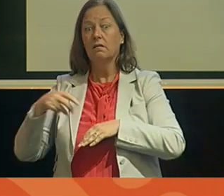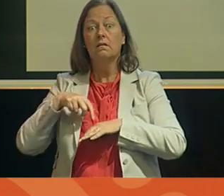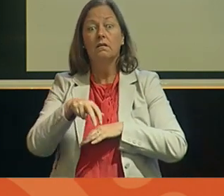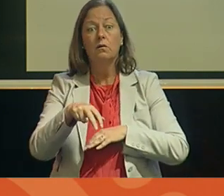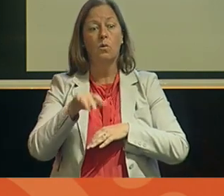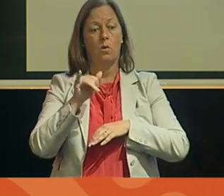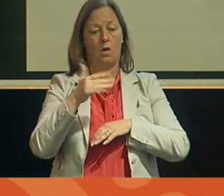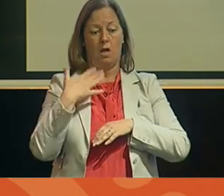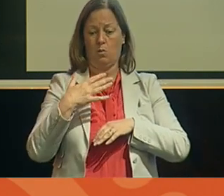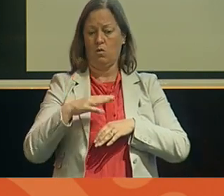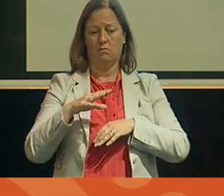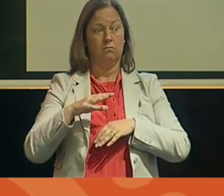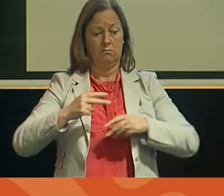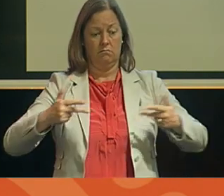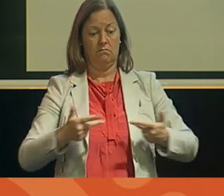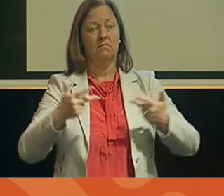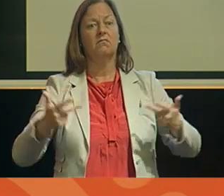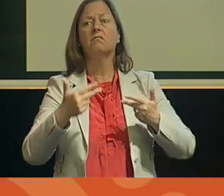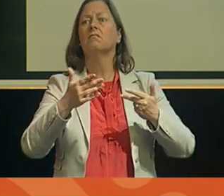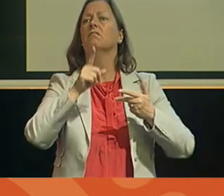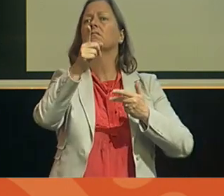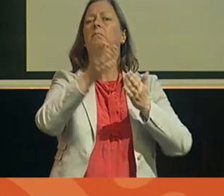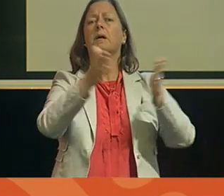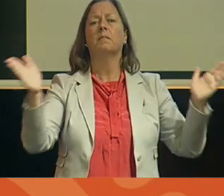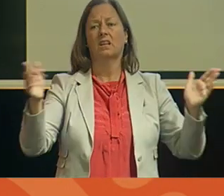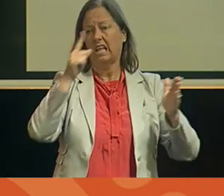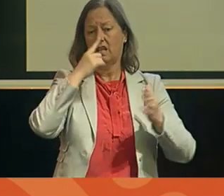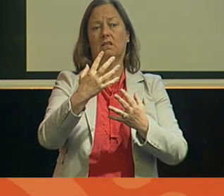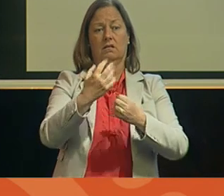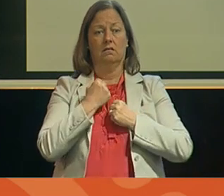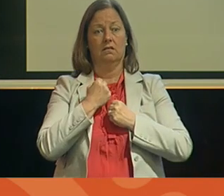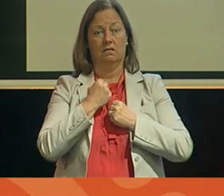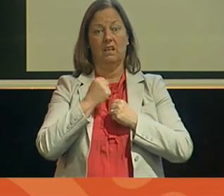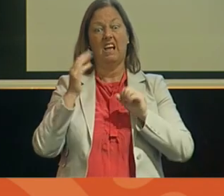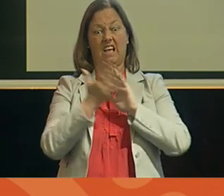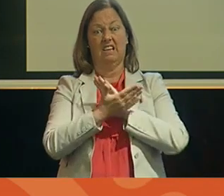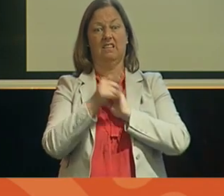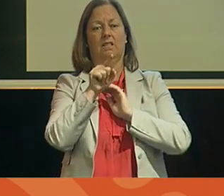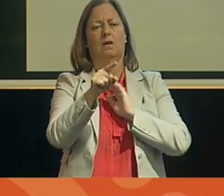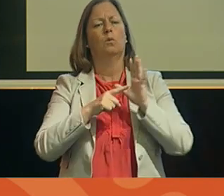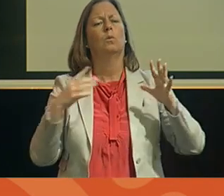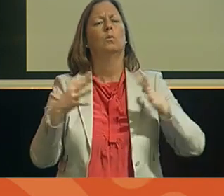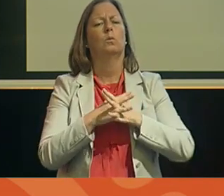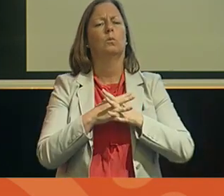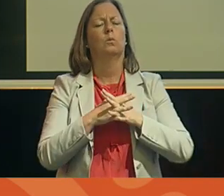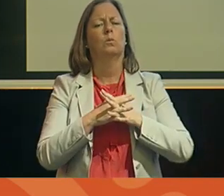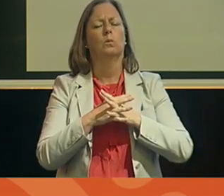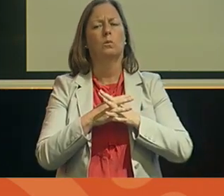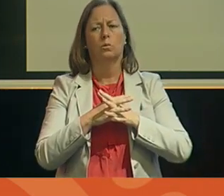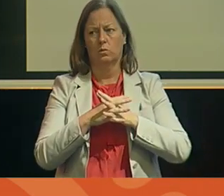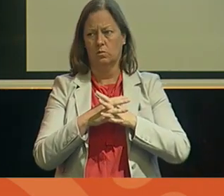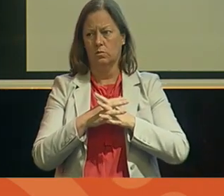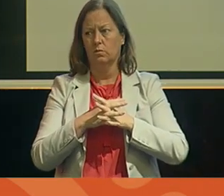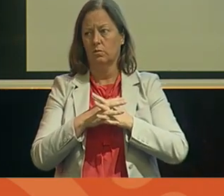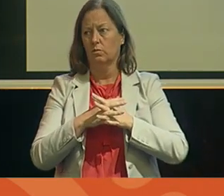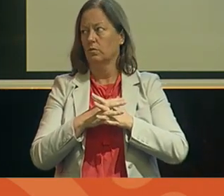have dinner out there in the public, I can be arrested under this law. And it's not fine 25 ringgit